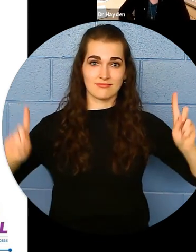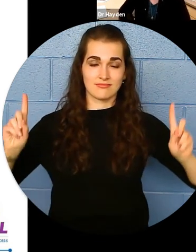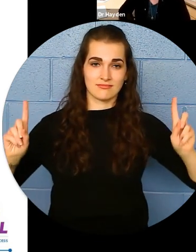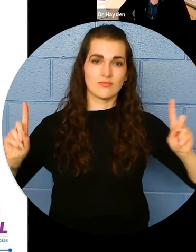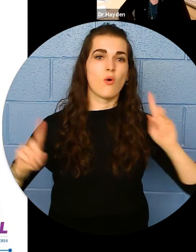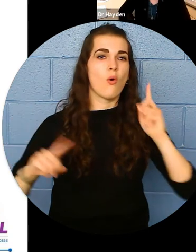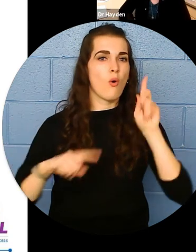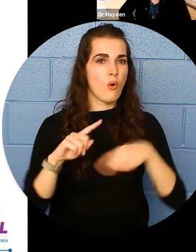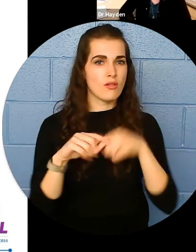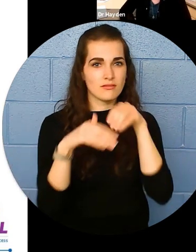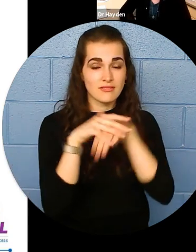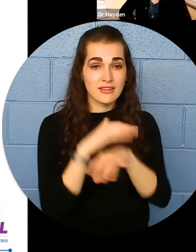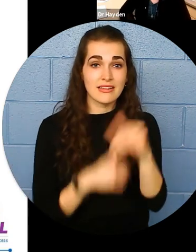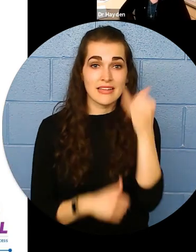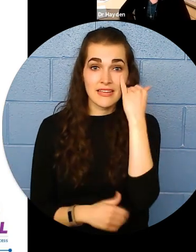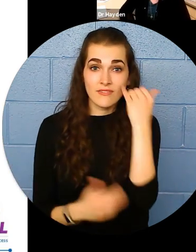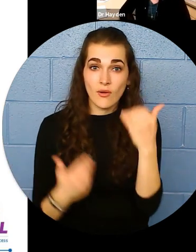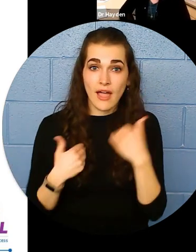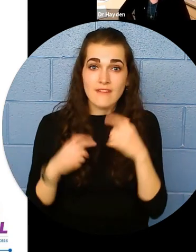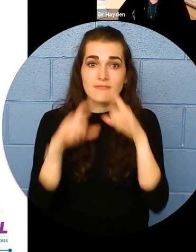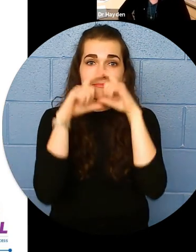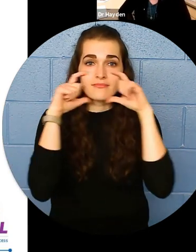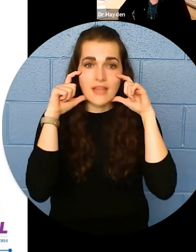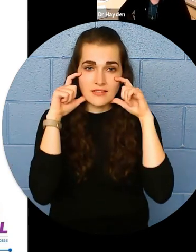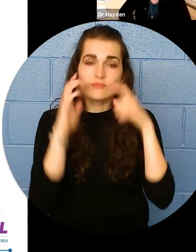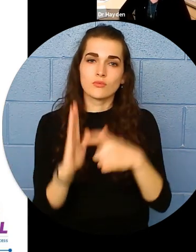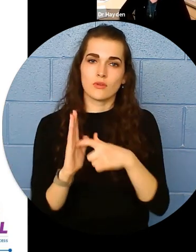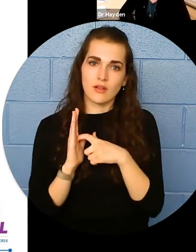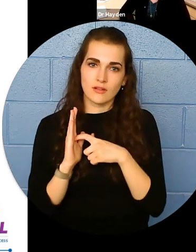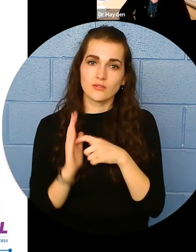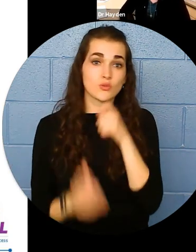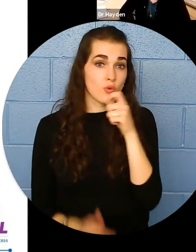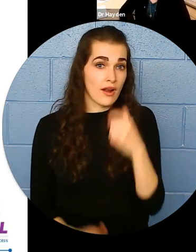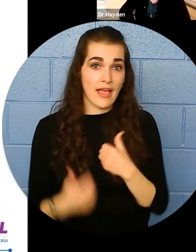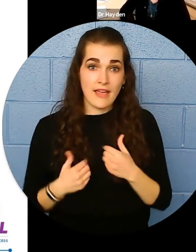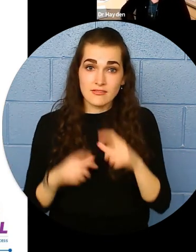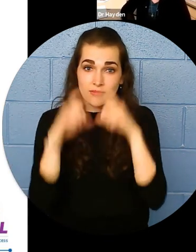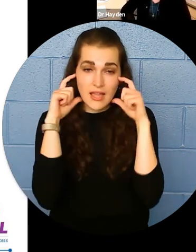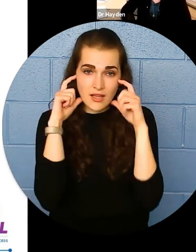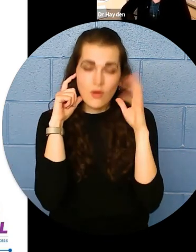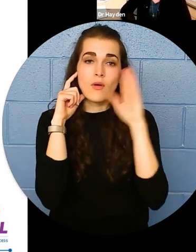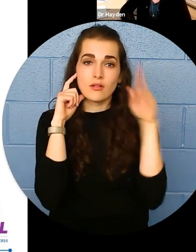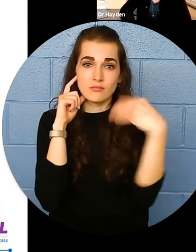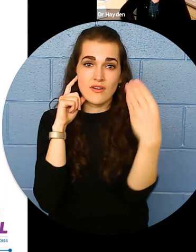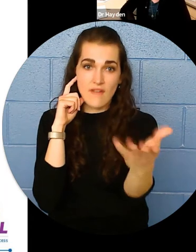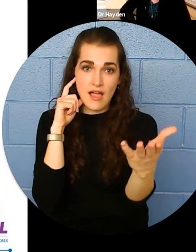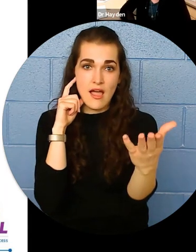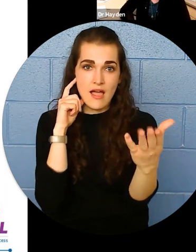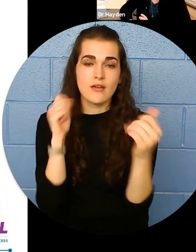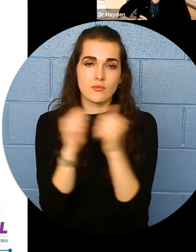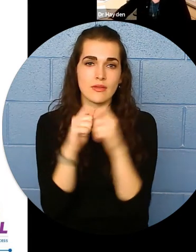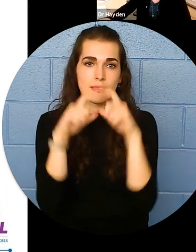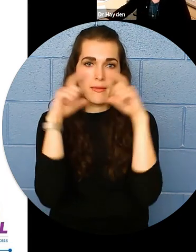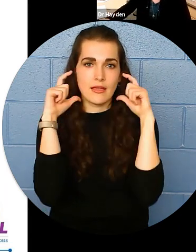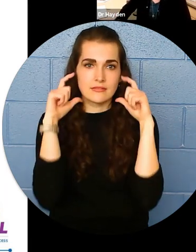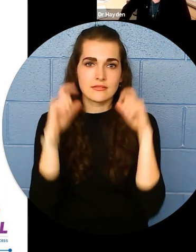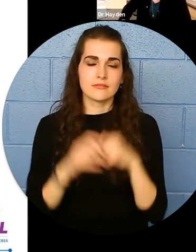people in that have masks. So if you do not have a mask when you come in, we will provide you with